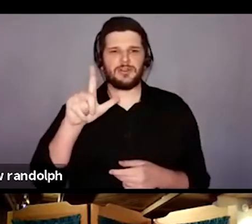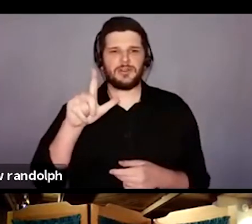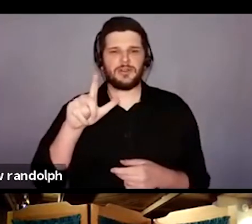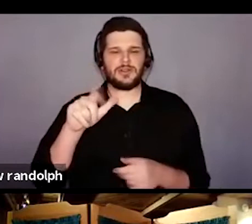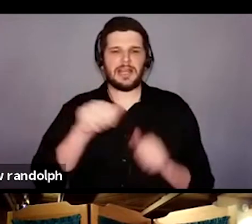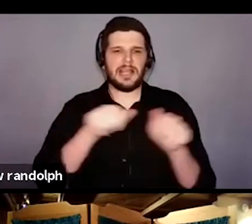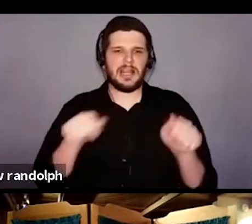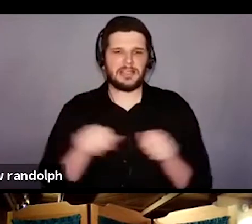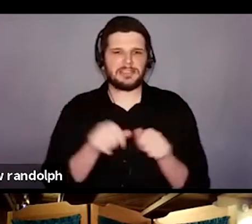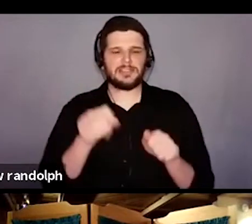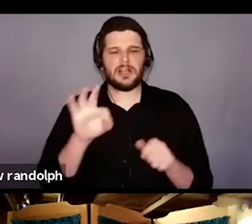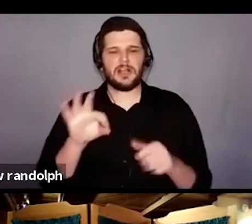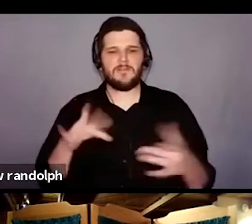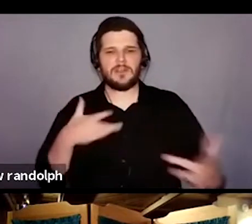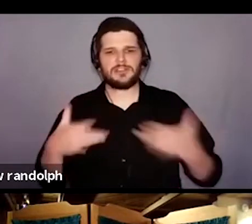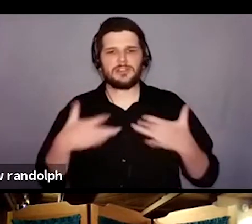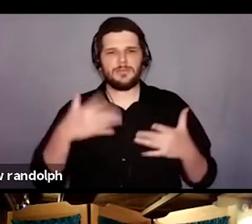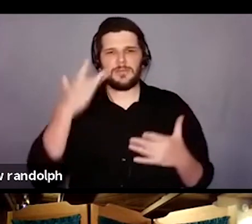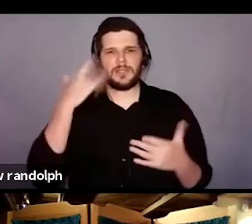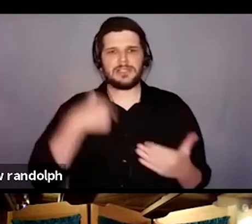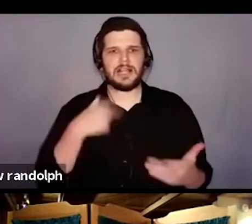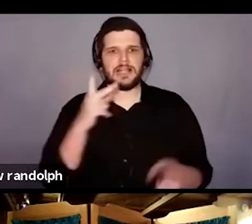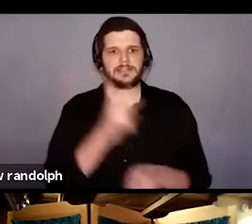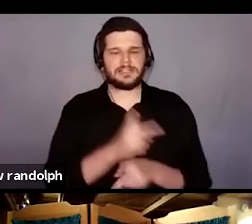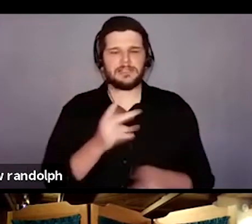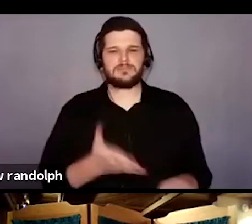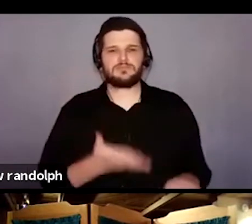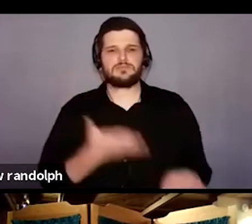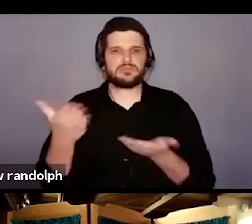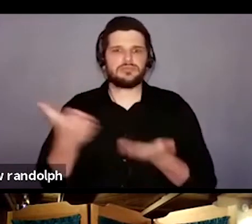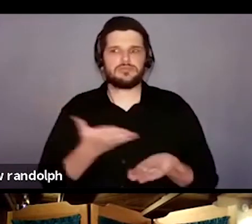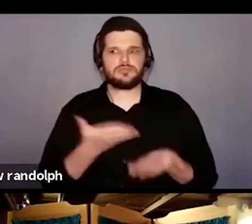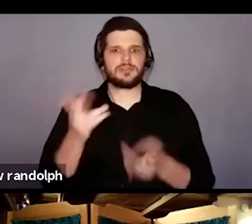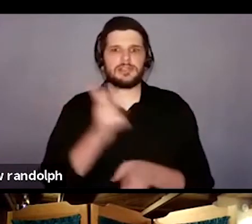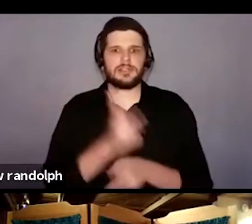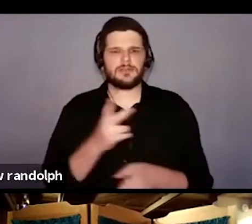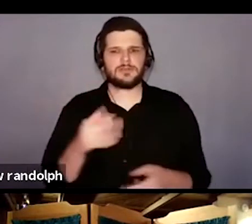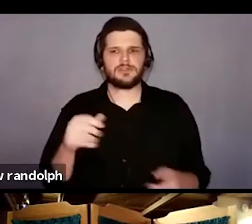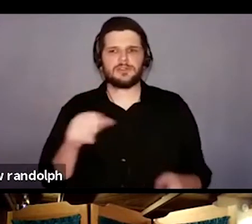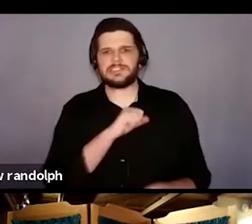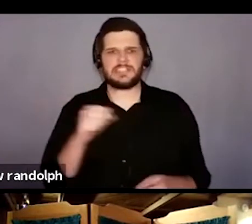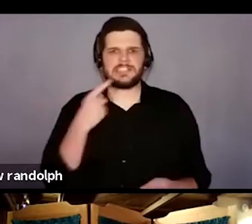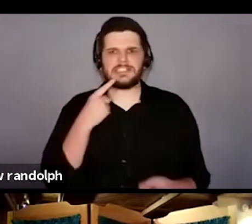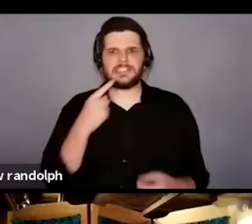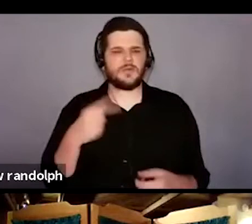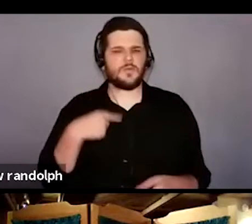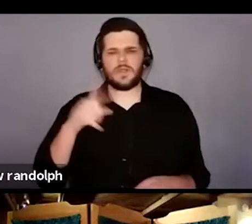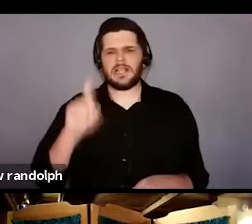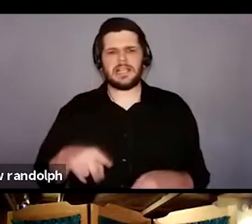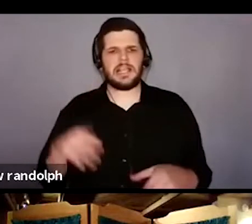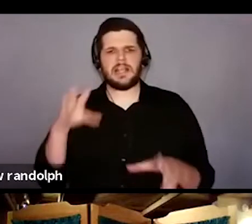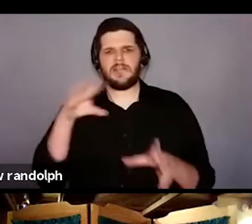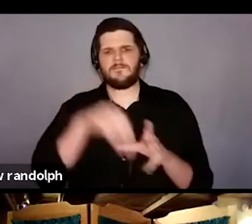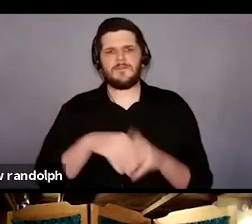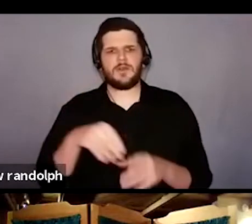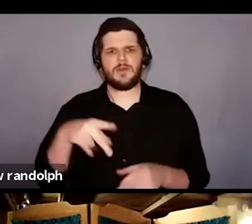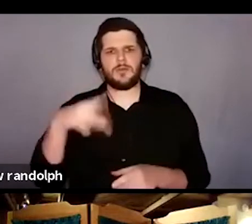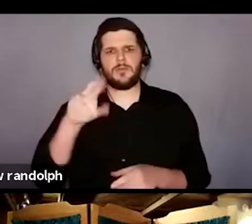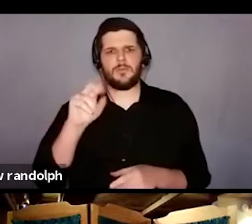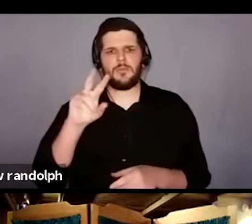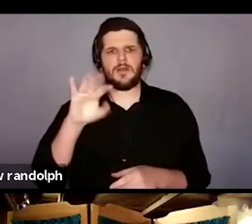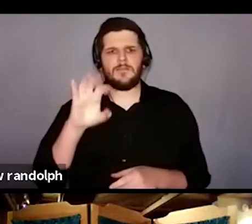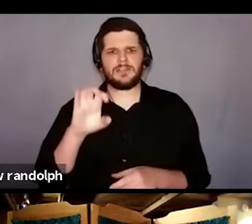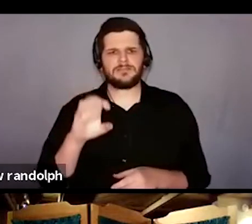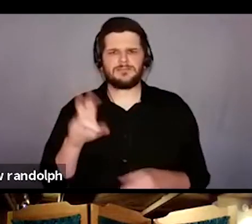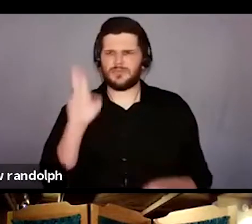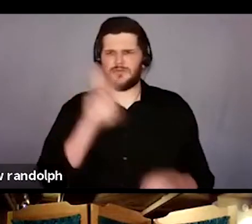areas of concern, because I keep bringing it up because senators say, well, we can't get involved in provinces. I said, of course we can. That's